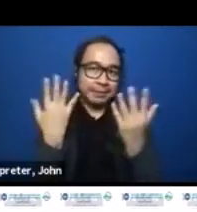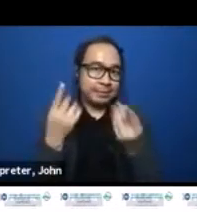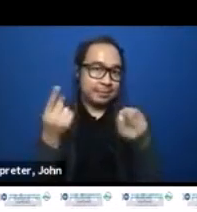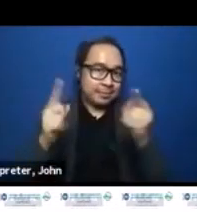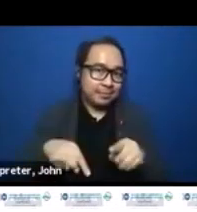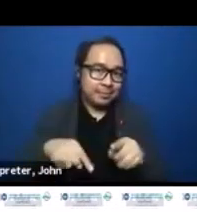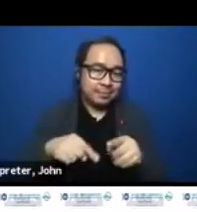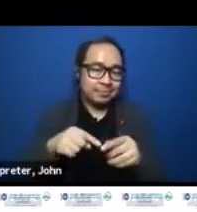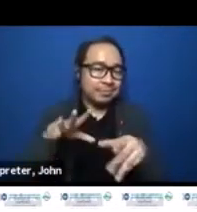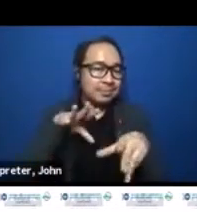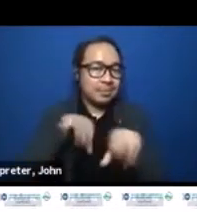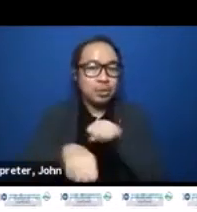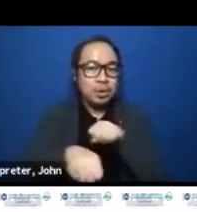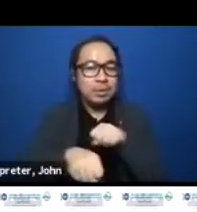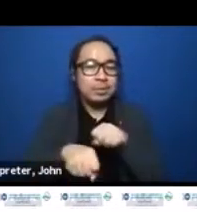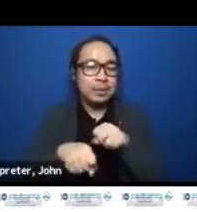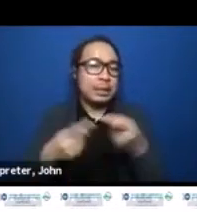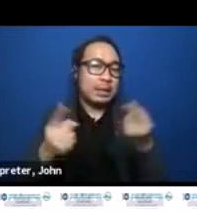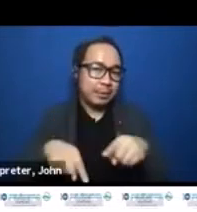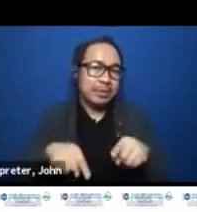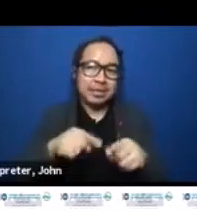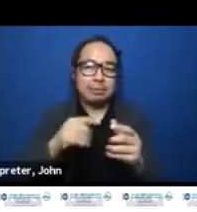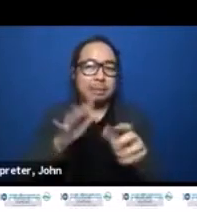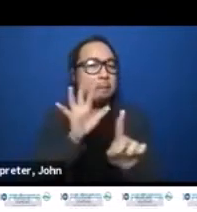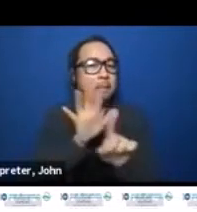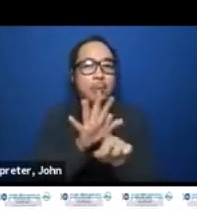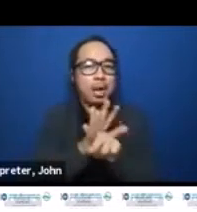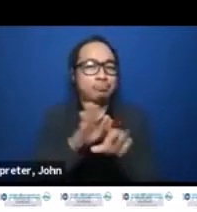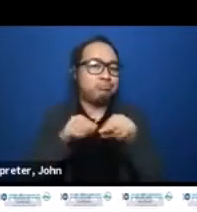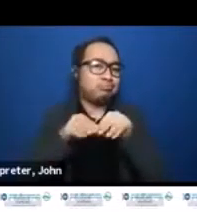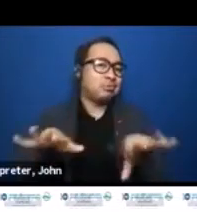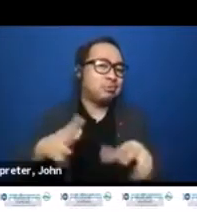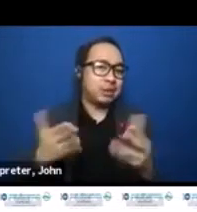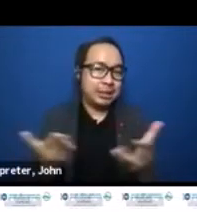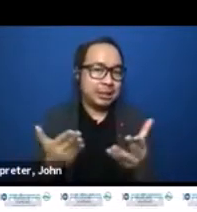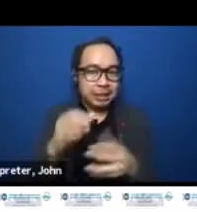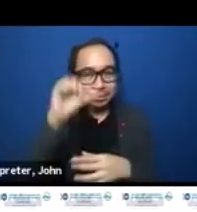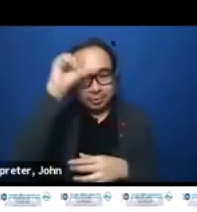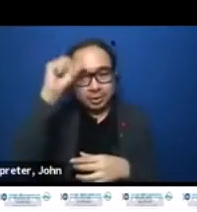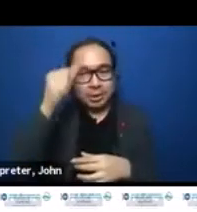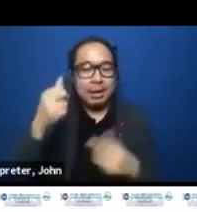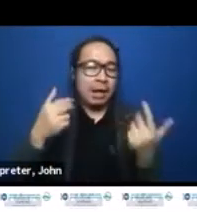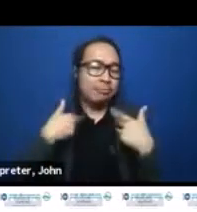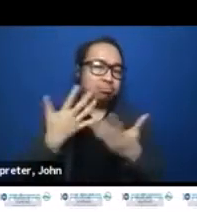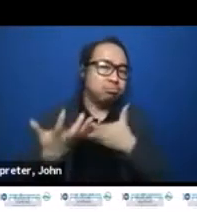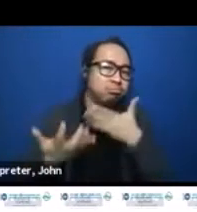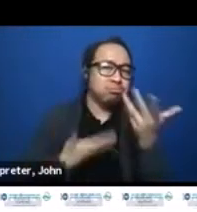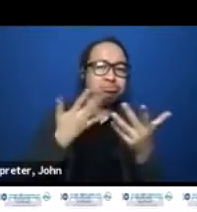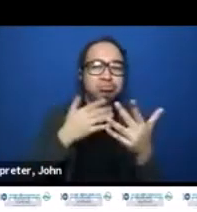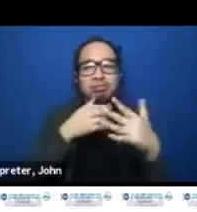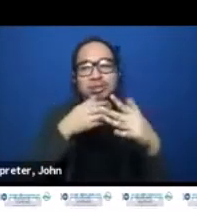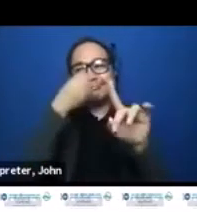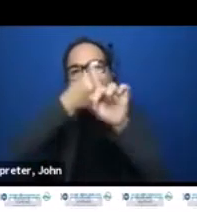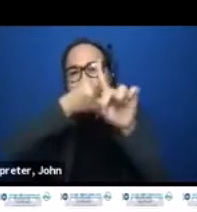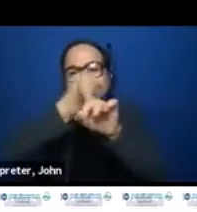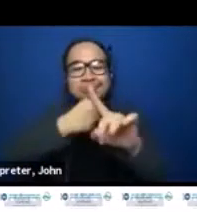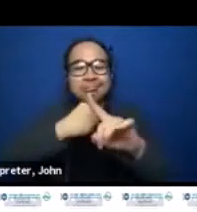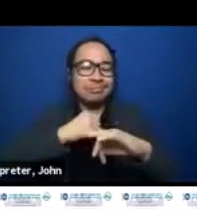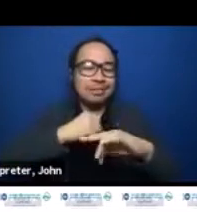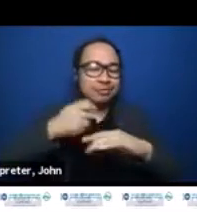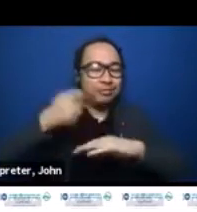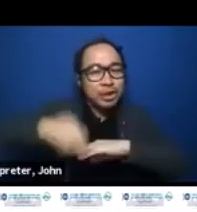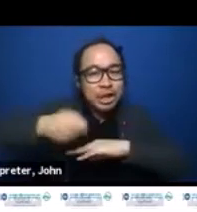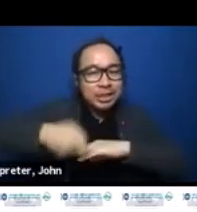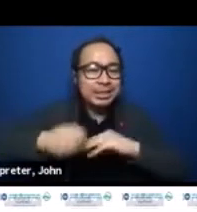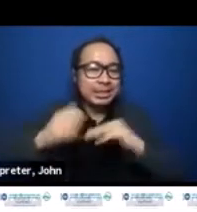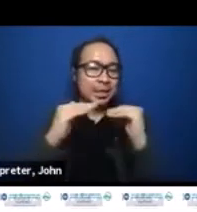against a Dalit woman became very popular. And there were again those cries for justice, and a lot of conflict happened between the state and the civil